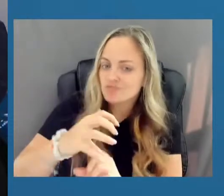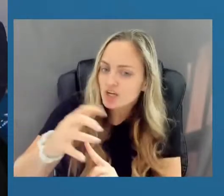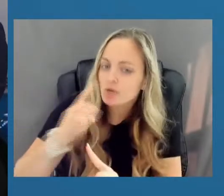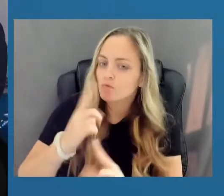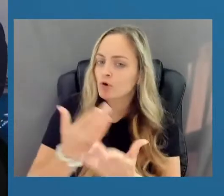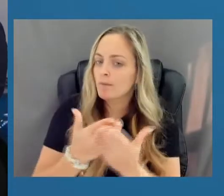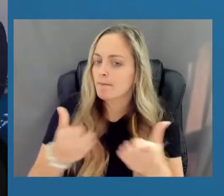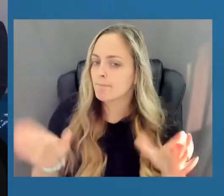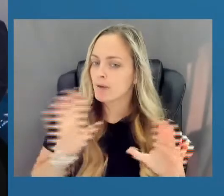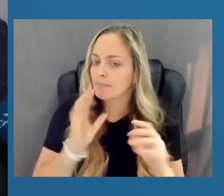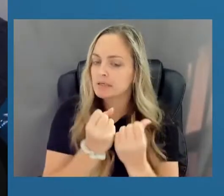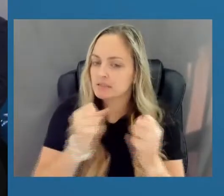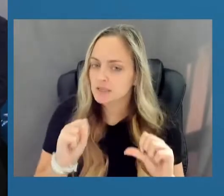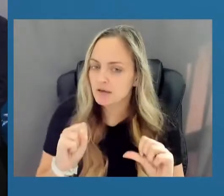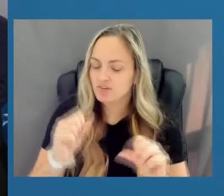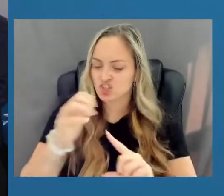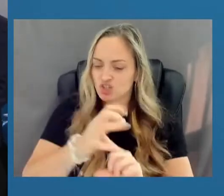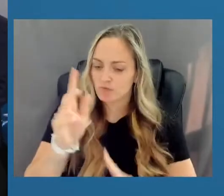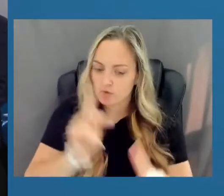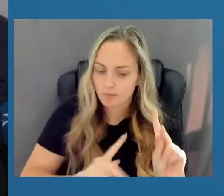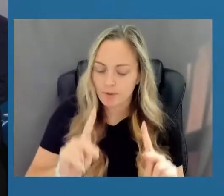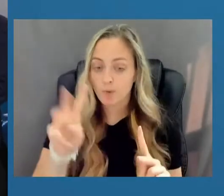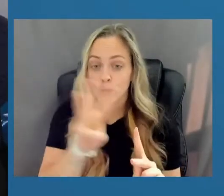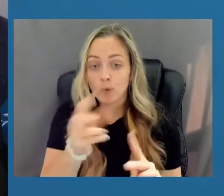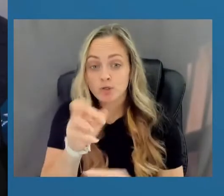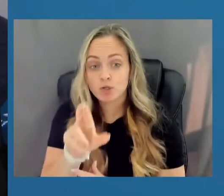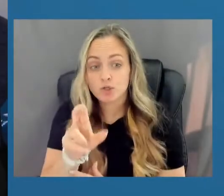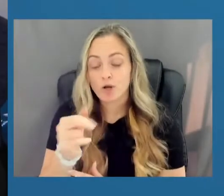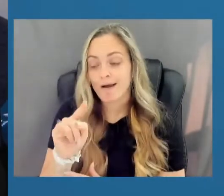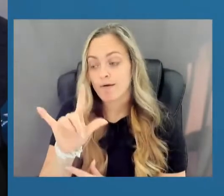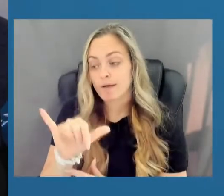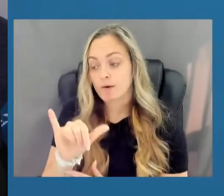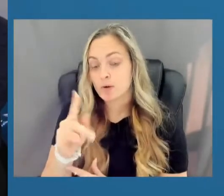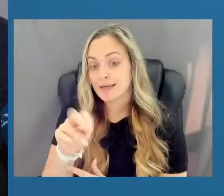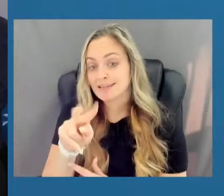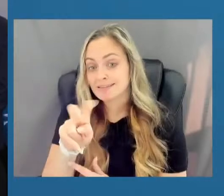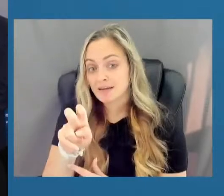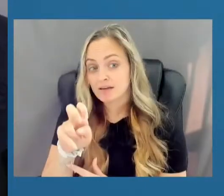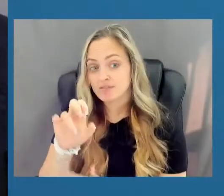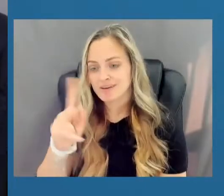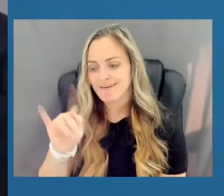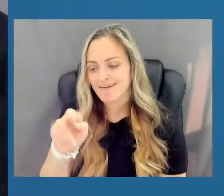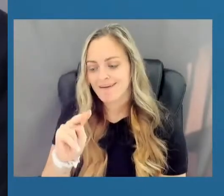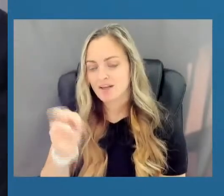safety, a champion for the people of Westchester, our county executive, Ken Jenkins.